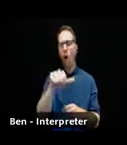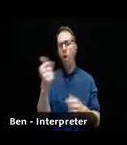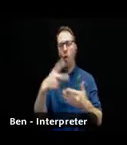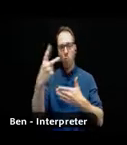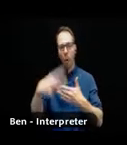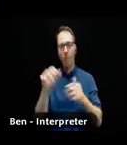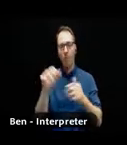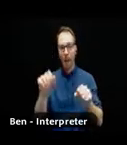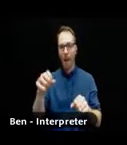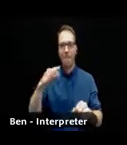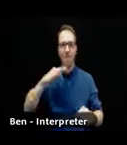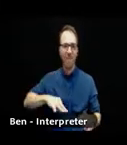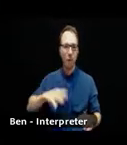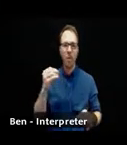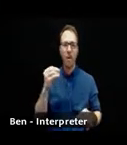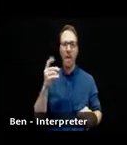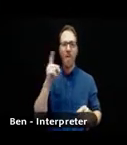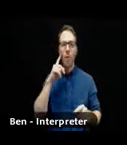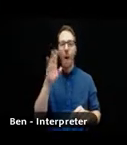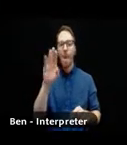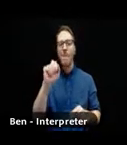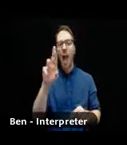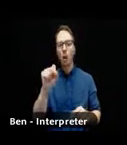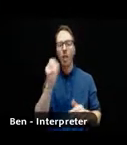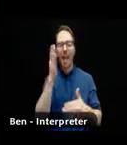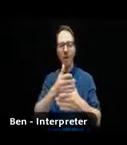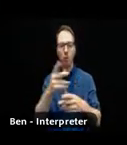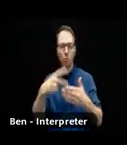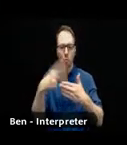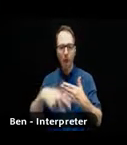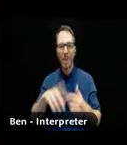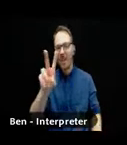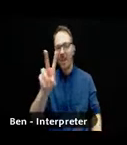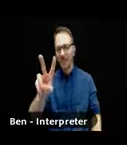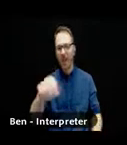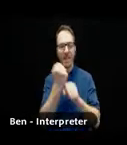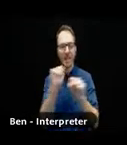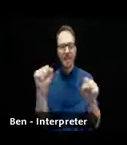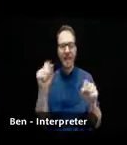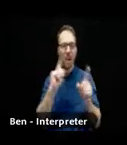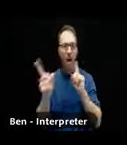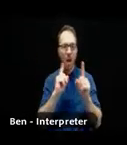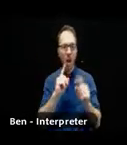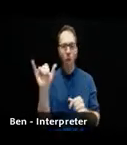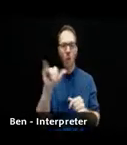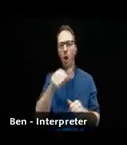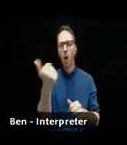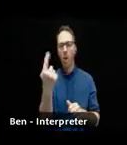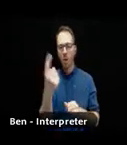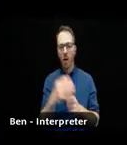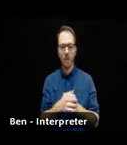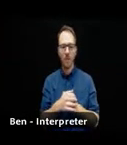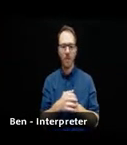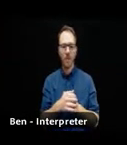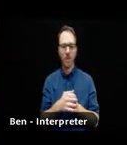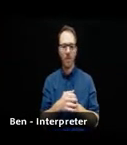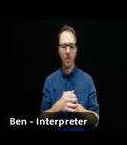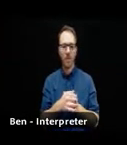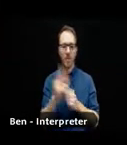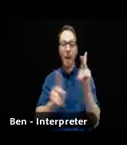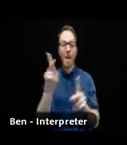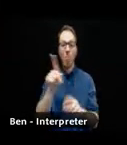might be beneficial in batters intervention programs. Domestic Violence Safe Dialogue is another one where people are